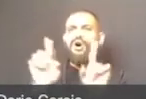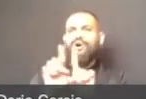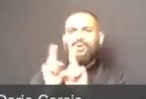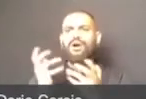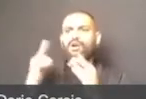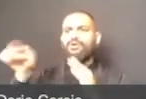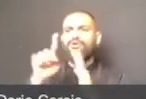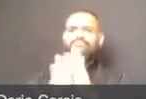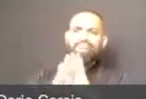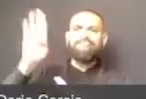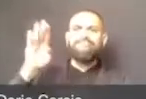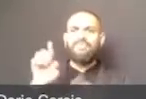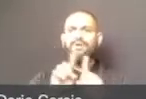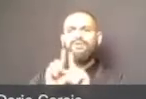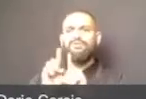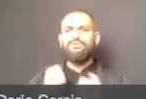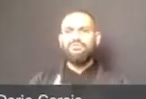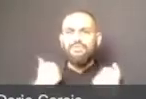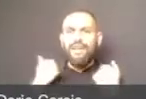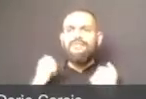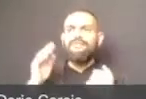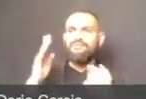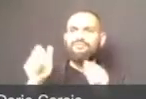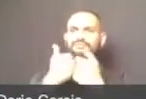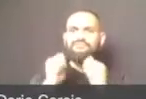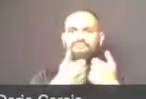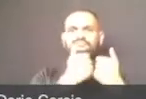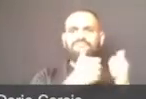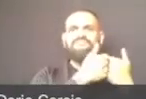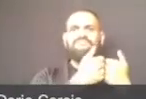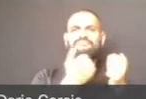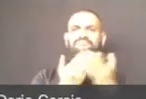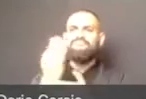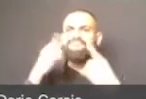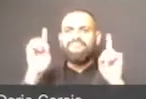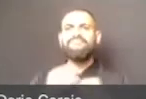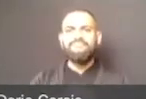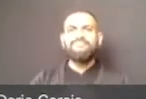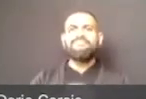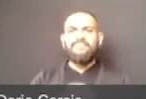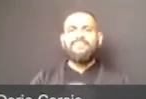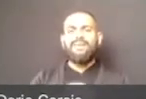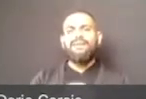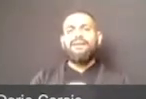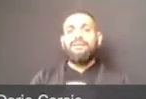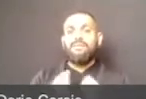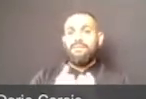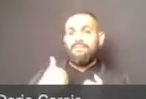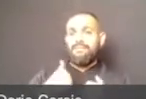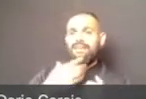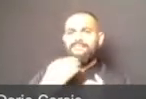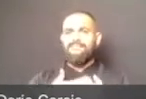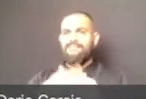We want you to survive those challenges. We're all in it together, as a lot of us here. And with me and my team this